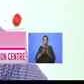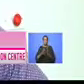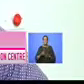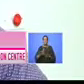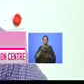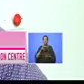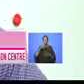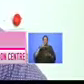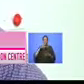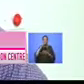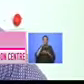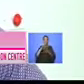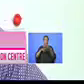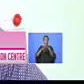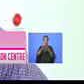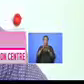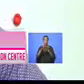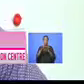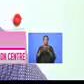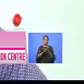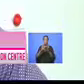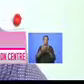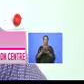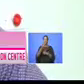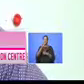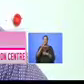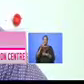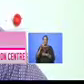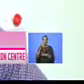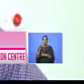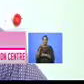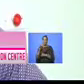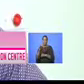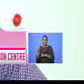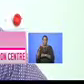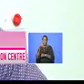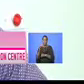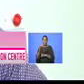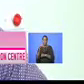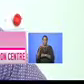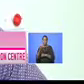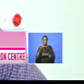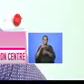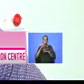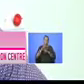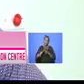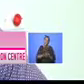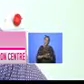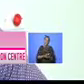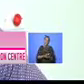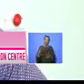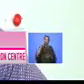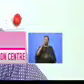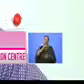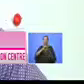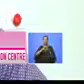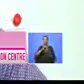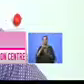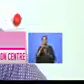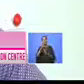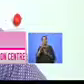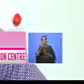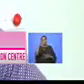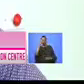Health Organization that by 2020, which is less than 2 years away, depression is going to be the number 2 disease after heart disease. Wow.